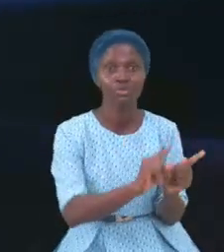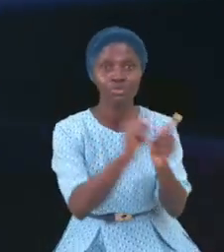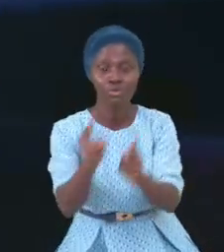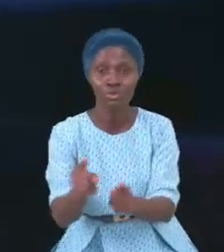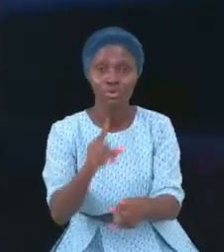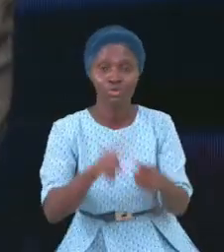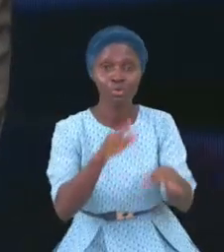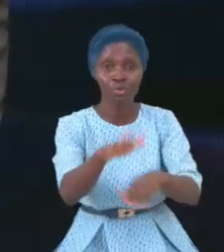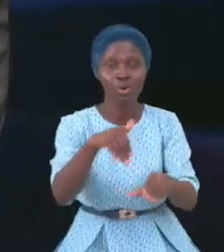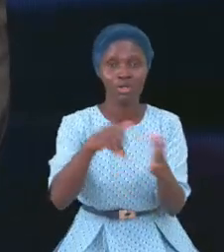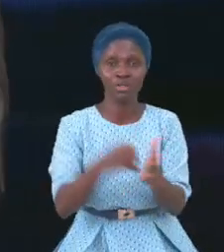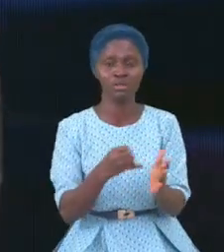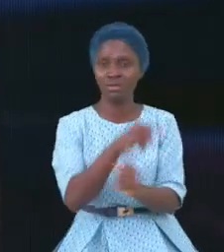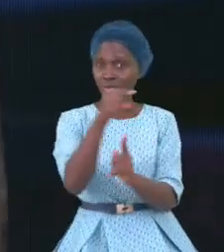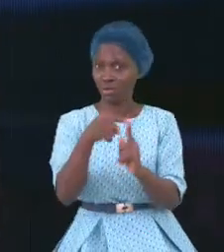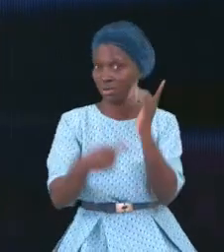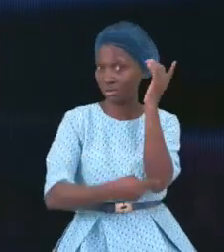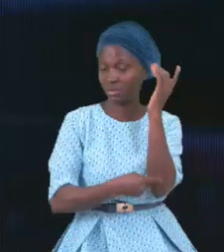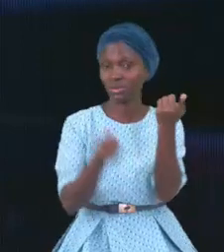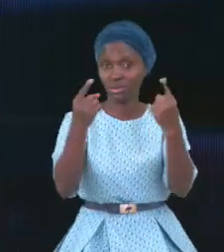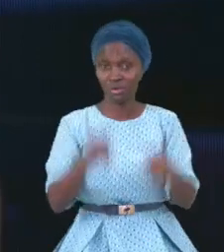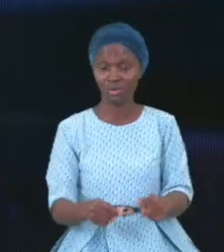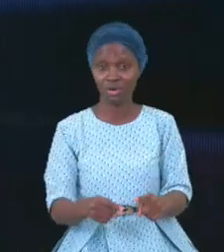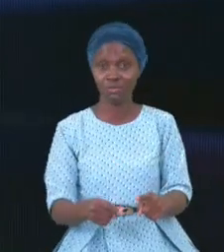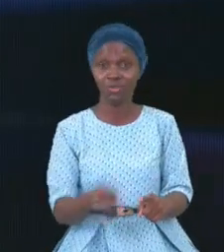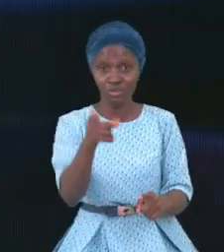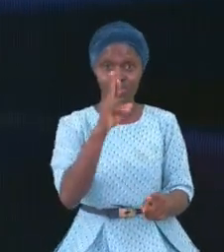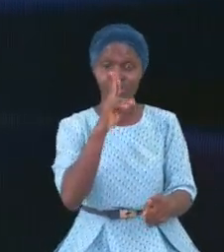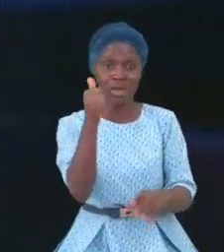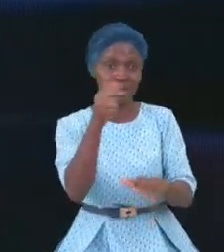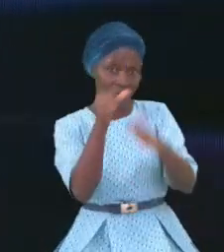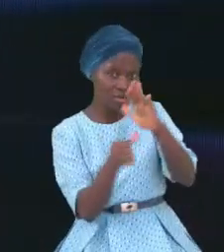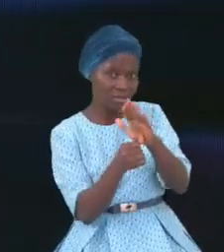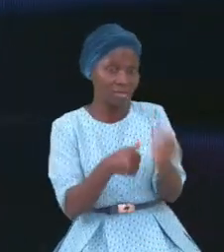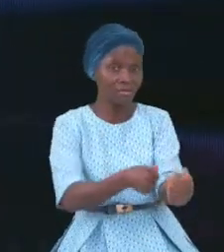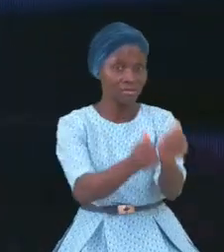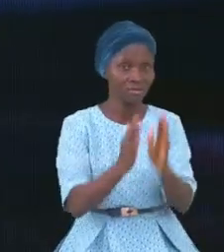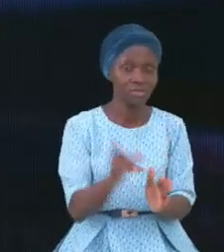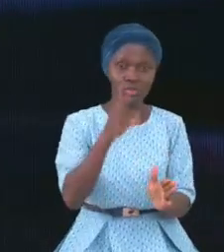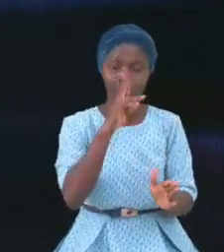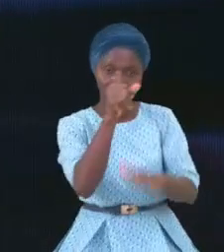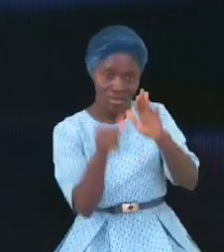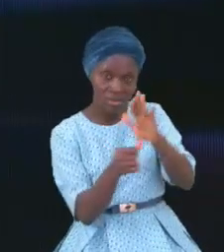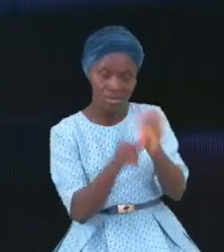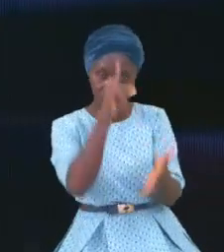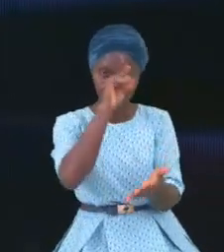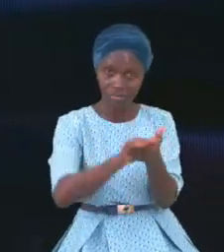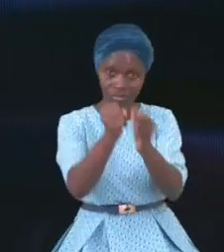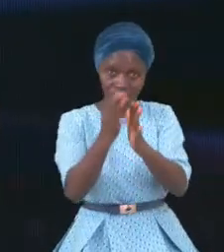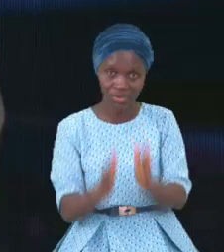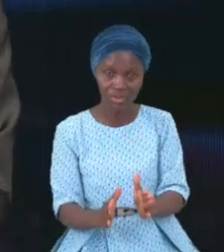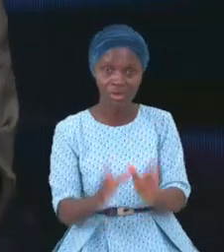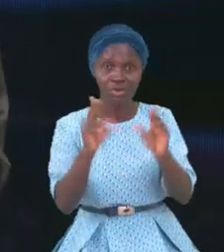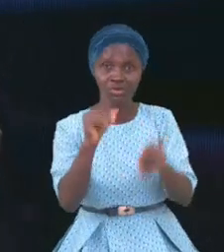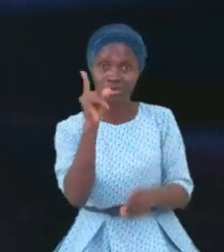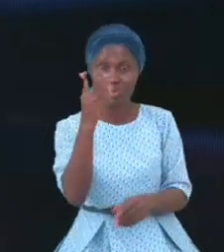temptation comes, after all, you're a hidden disciple, after all, you're a hidden believer, after all, you're a person that nobody knows where